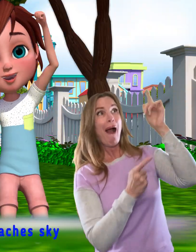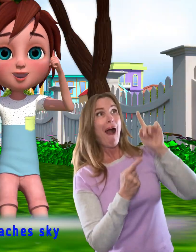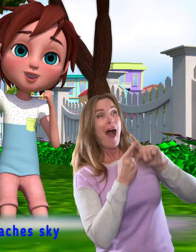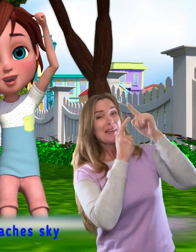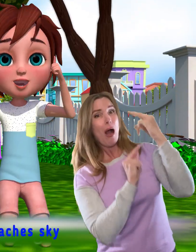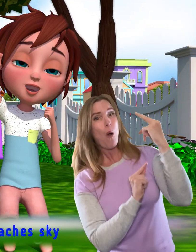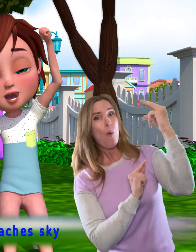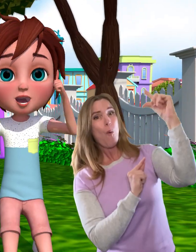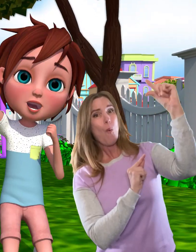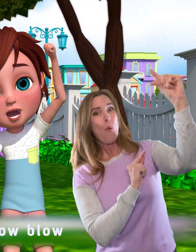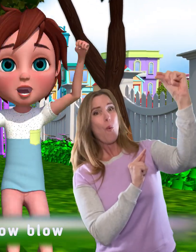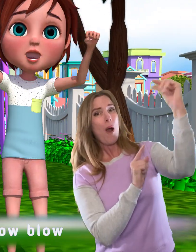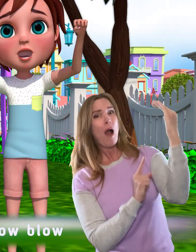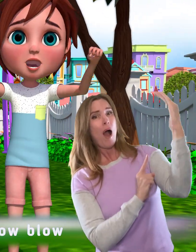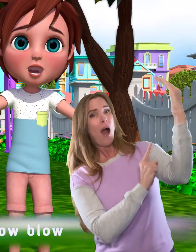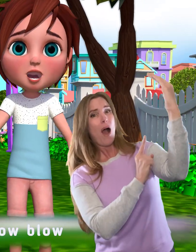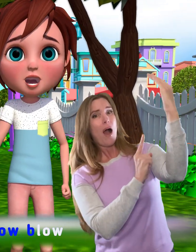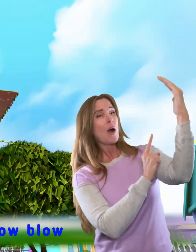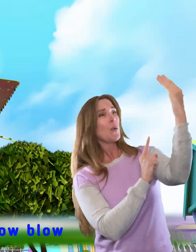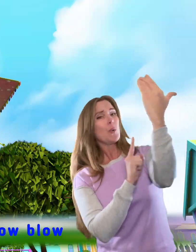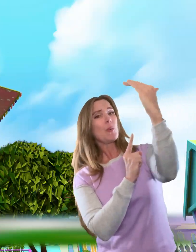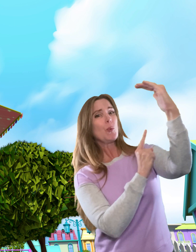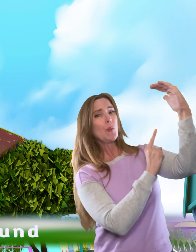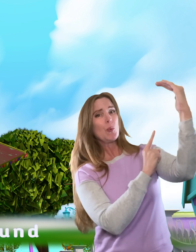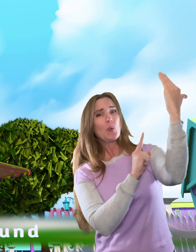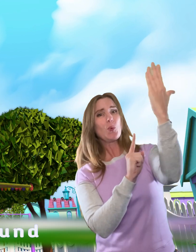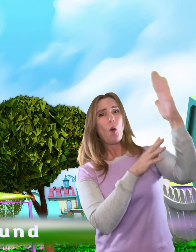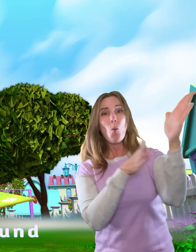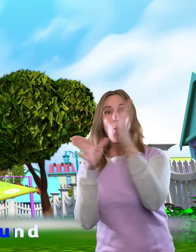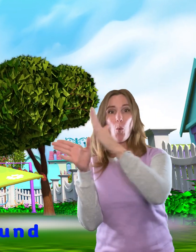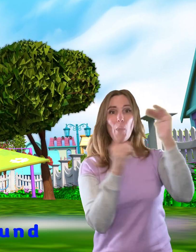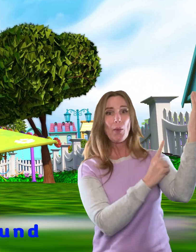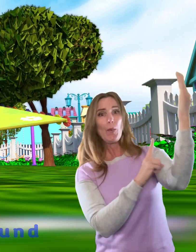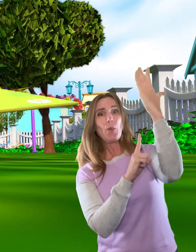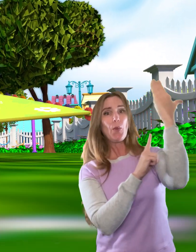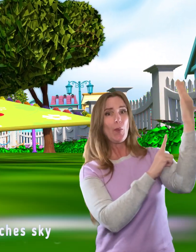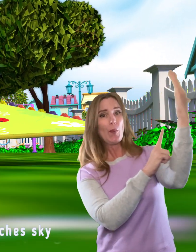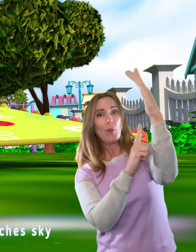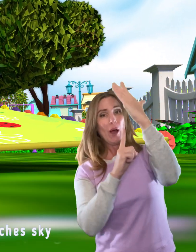until it reaches sky. You hold your kite and blow, blow, blow. The wind blows